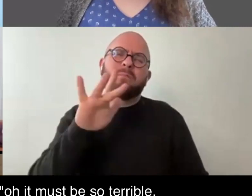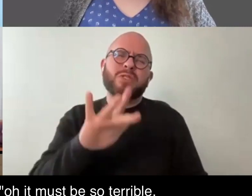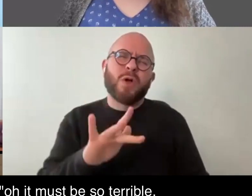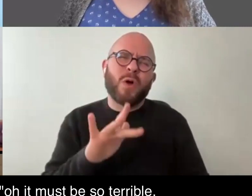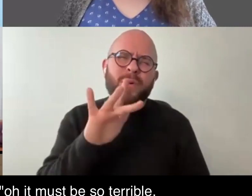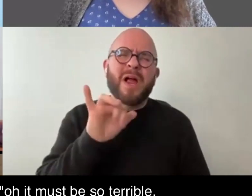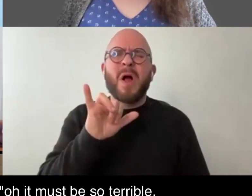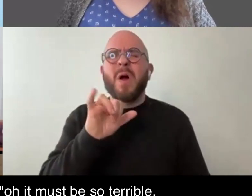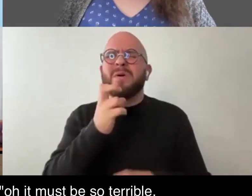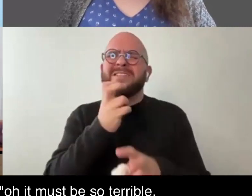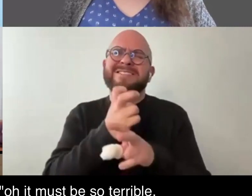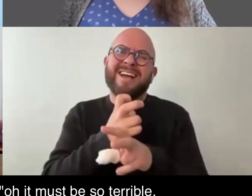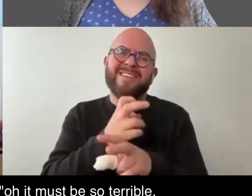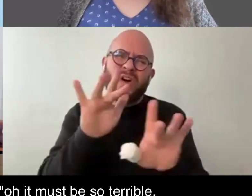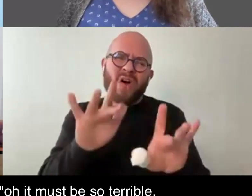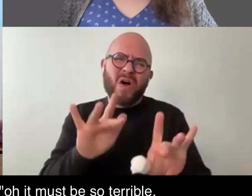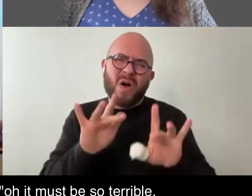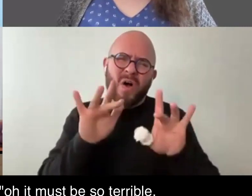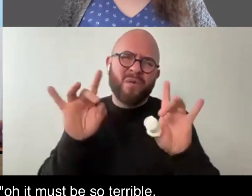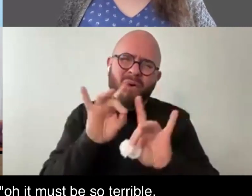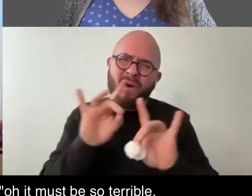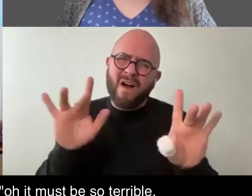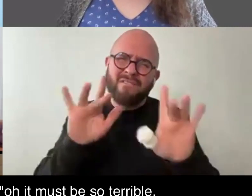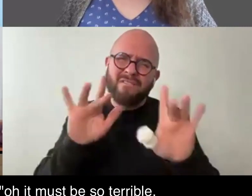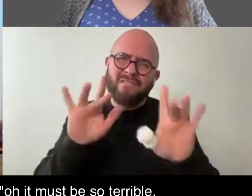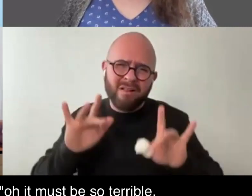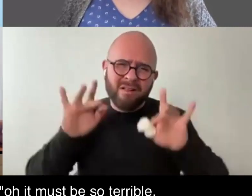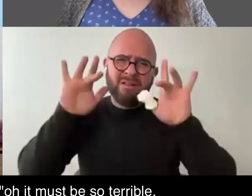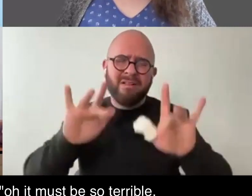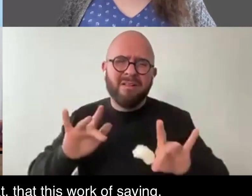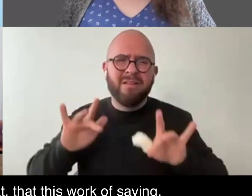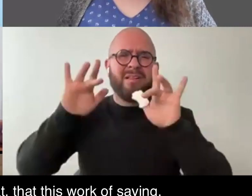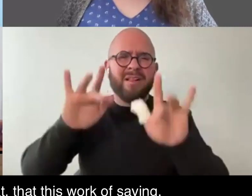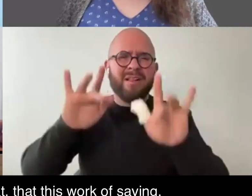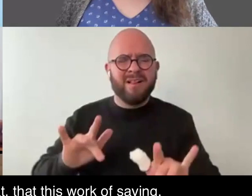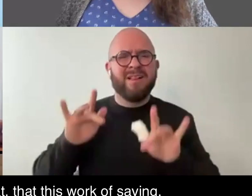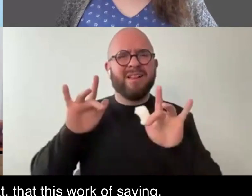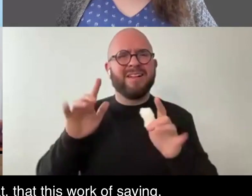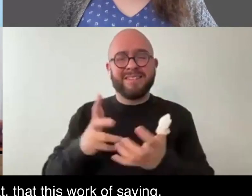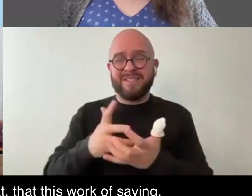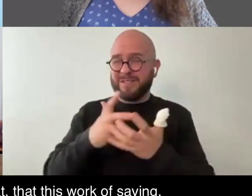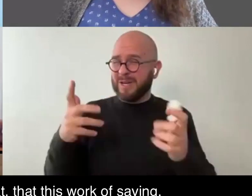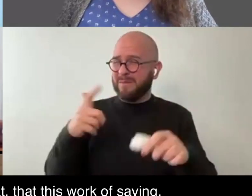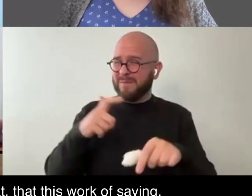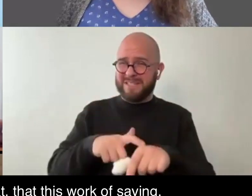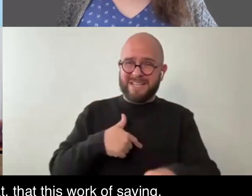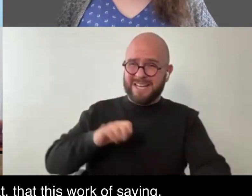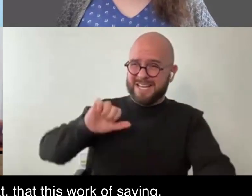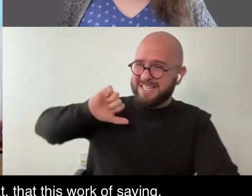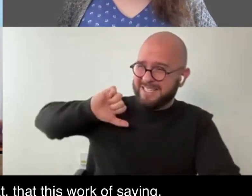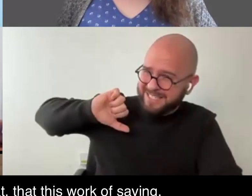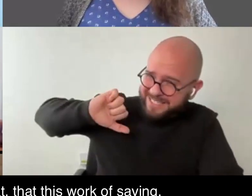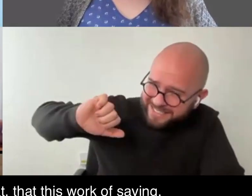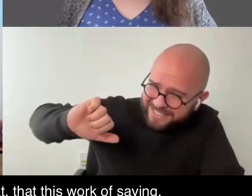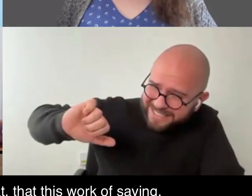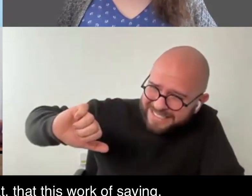so terrible. It must be so awful, right? I spend so much time pushing back against that.